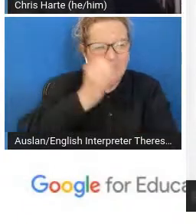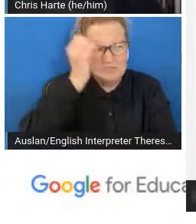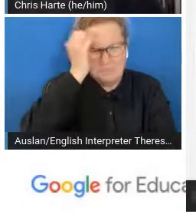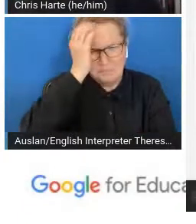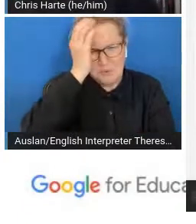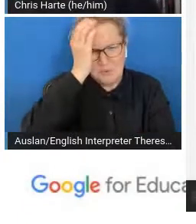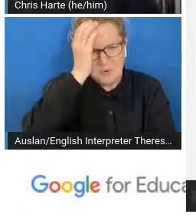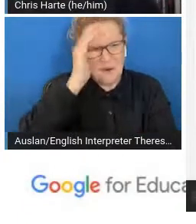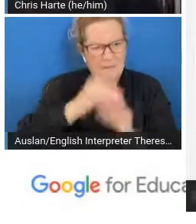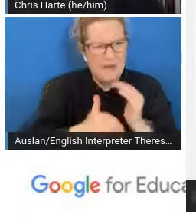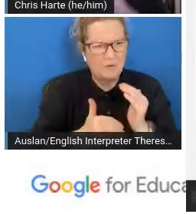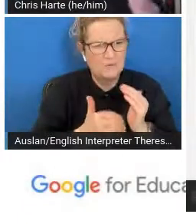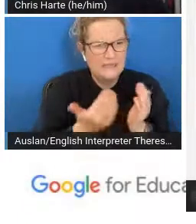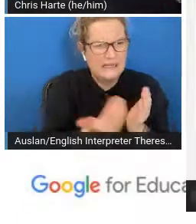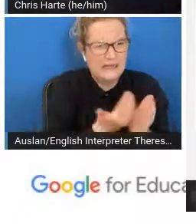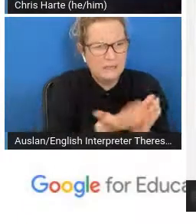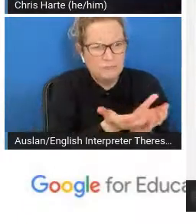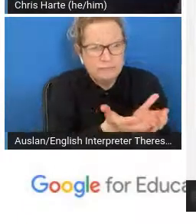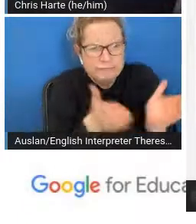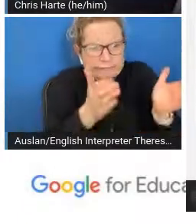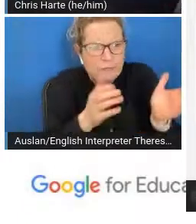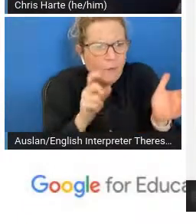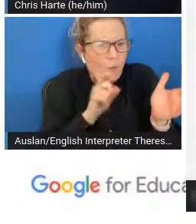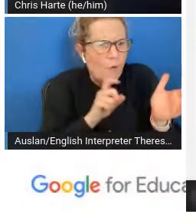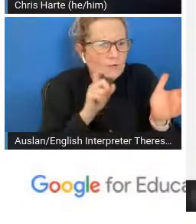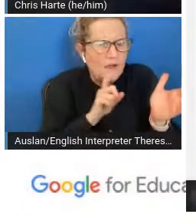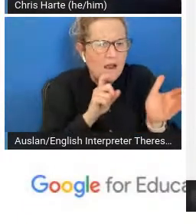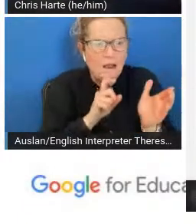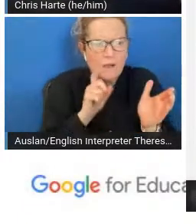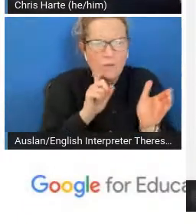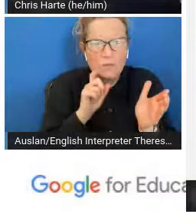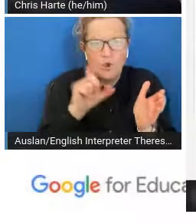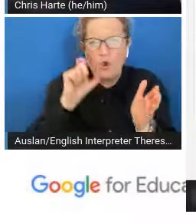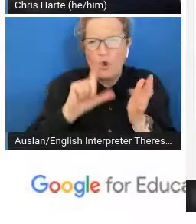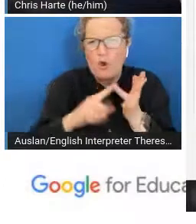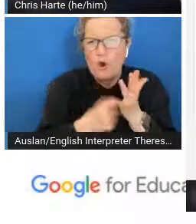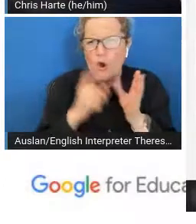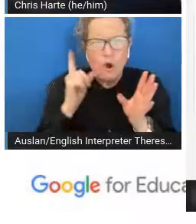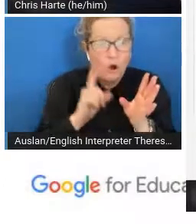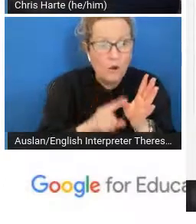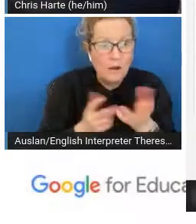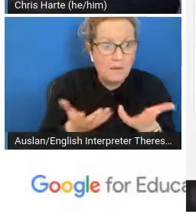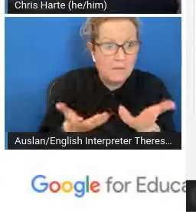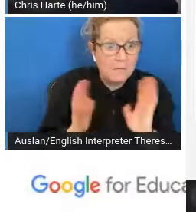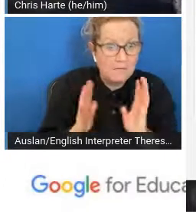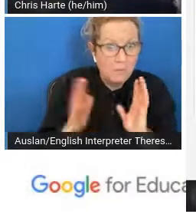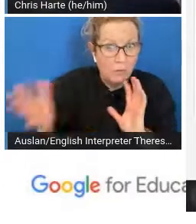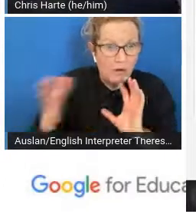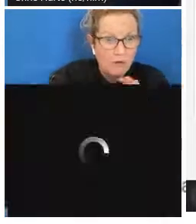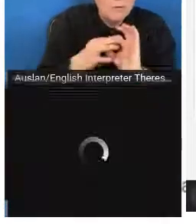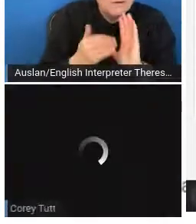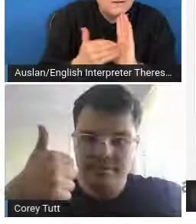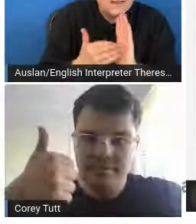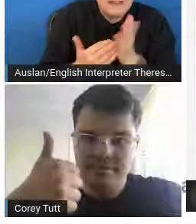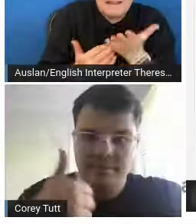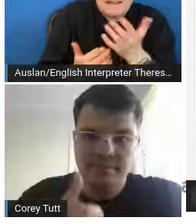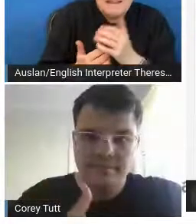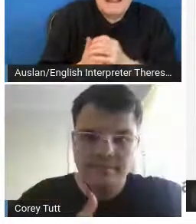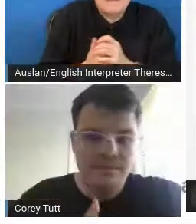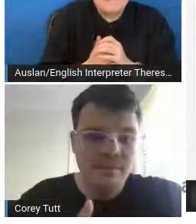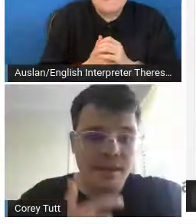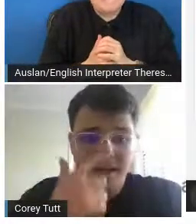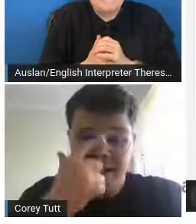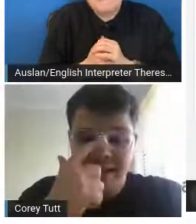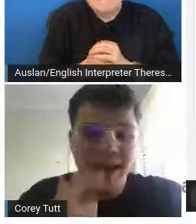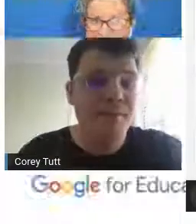water for the garden. Hey, I don't know whether Corey is feeling up for it, whether he wants to jump back in. Hint.